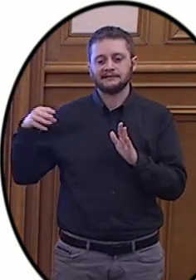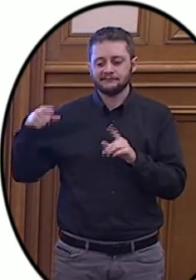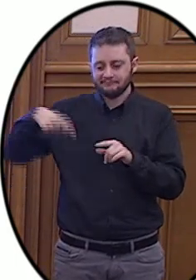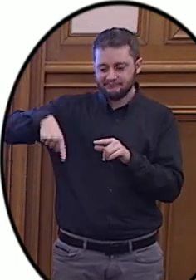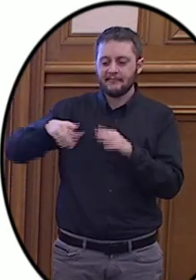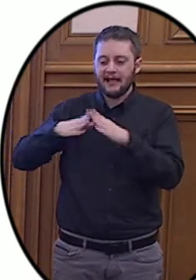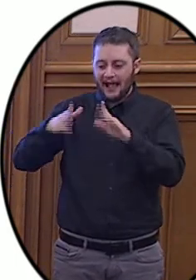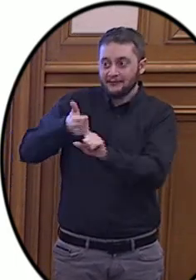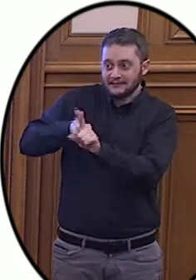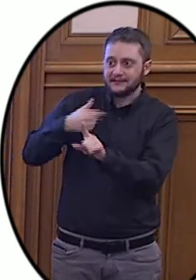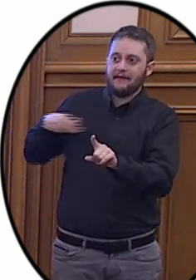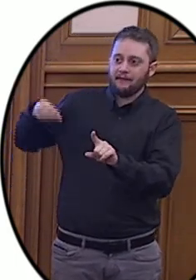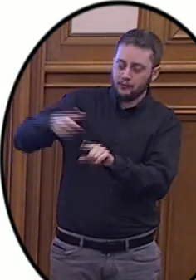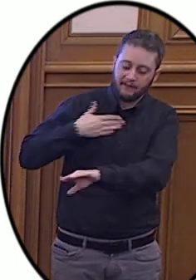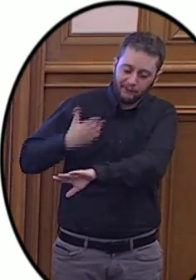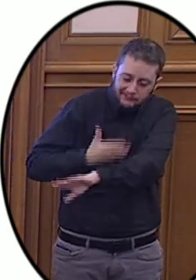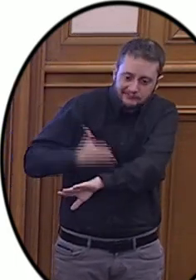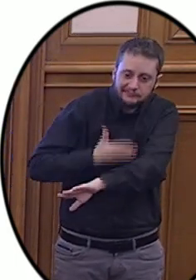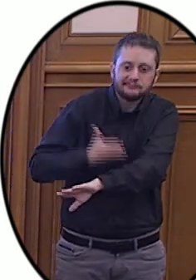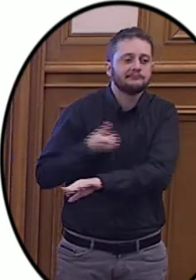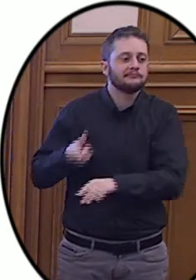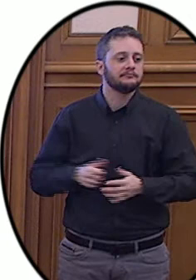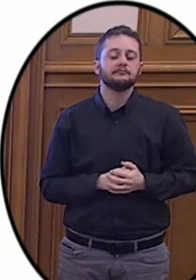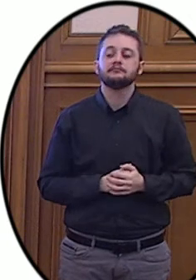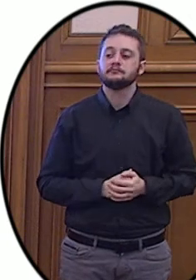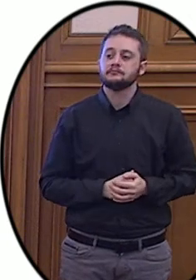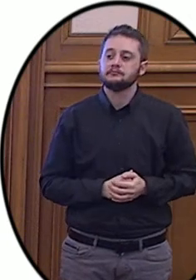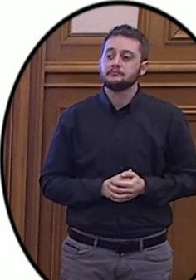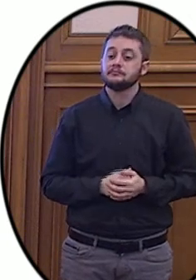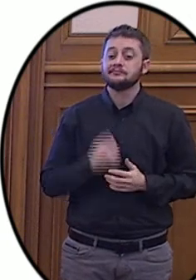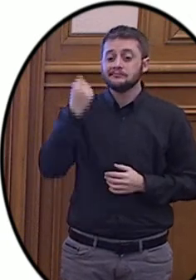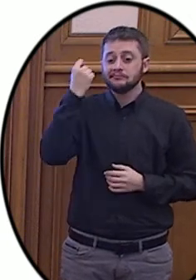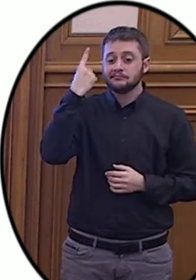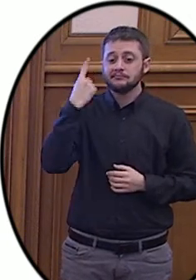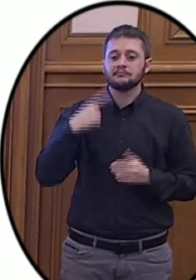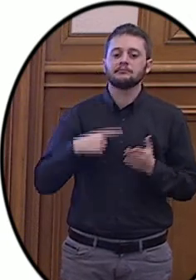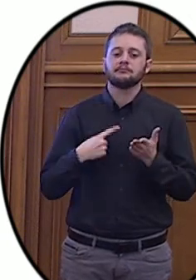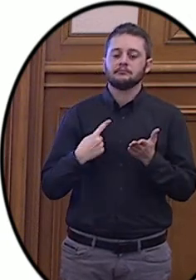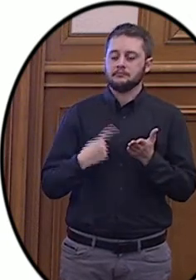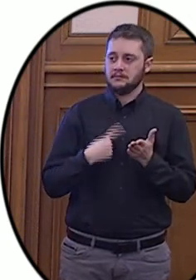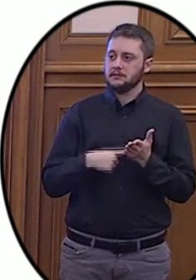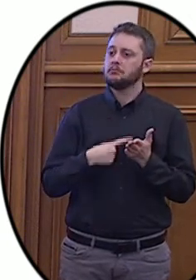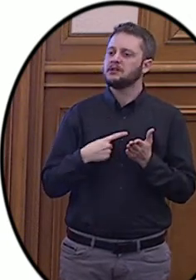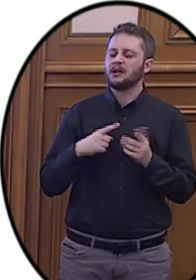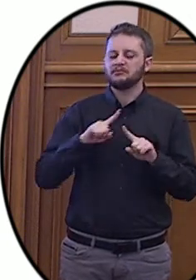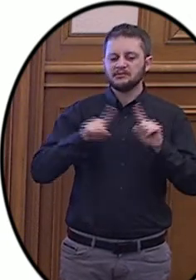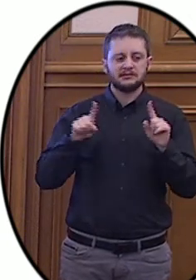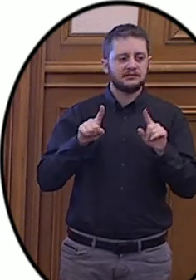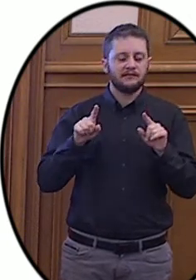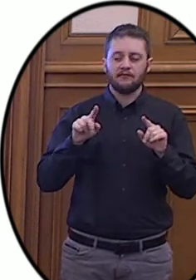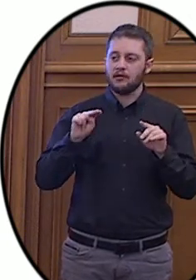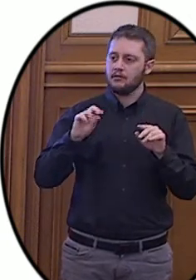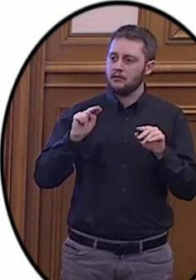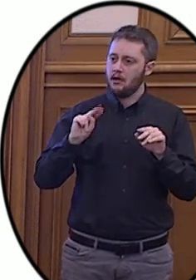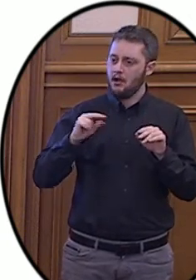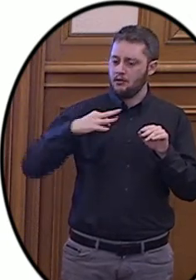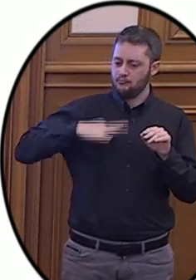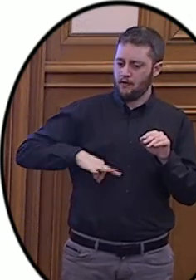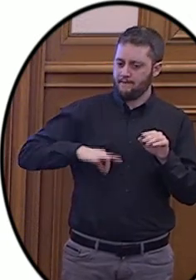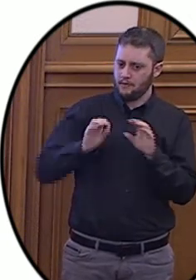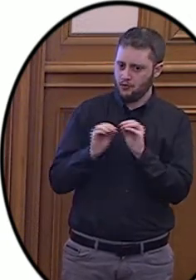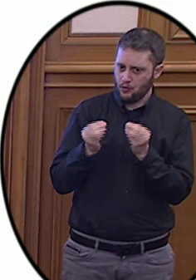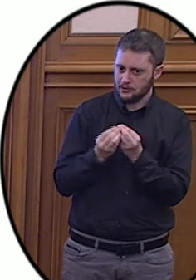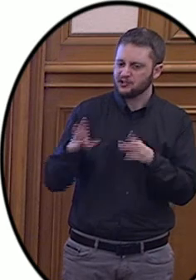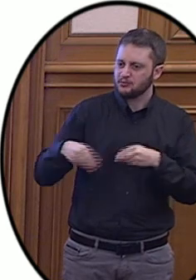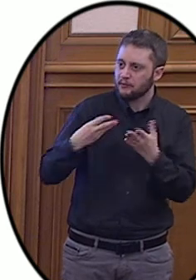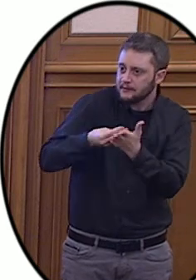mention at times there are funds available from nonprofit organizations and other sources to help people